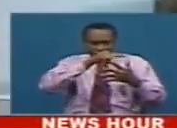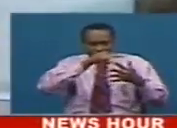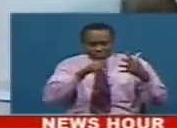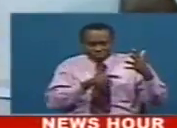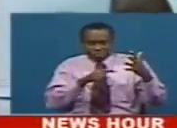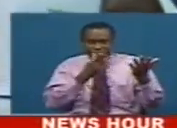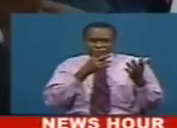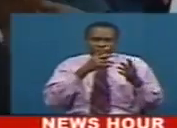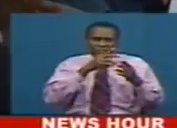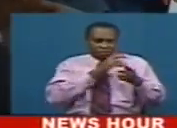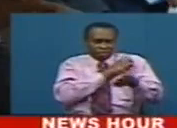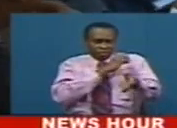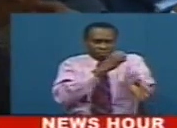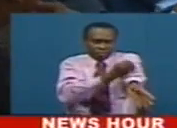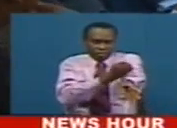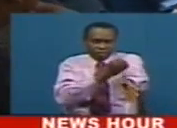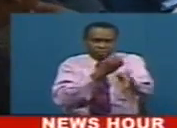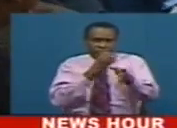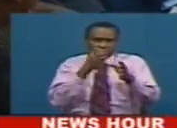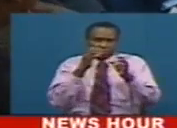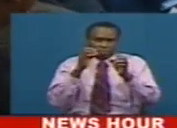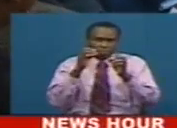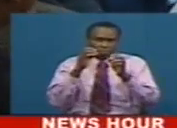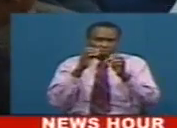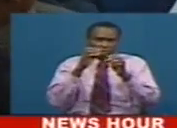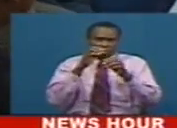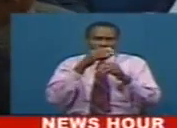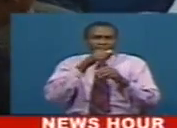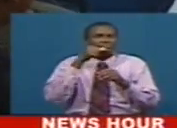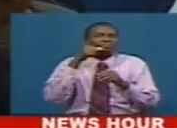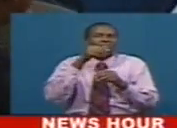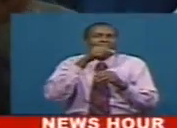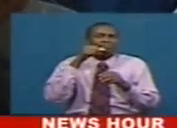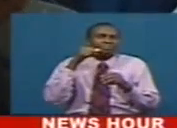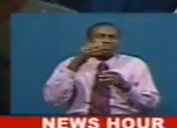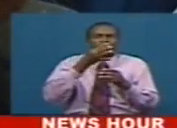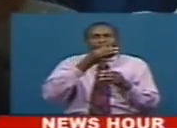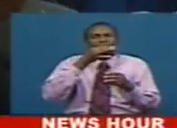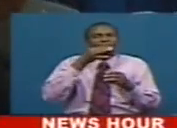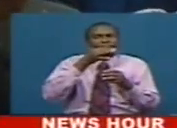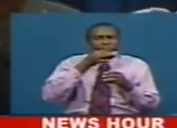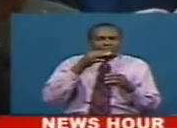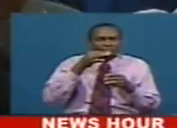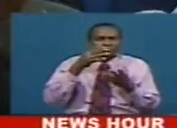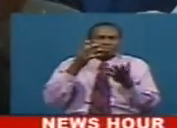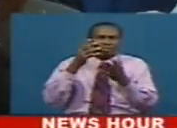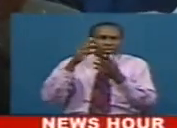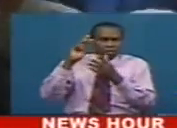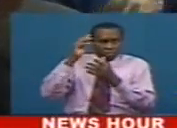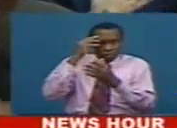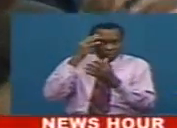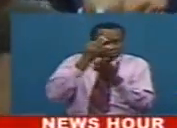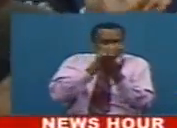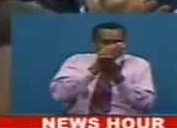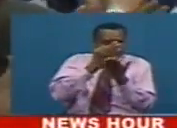energy, railway, agriculture, among others. The U.S. Secretary of Commerce, Mr. Wilbur Ross, and Ghana's Minister for Finance, Mr.